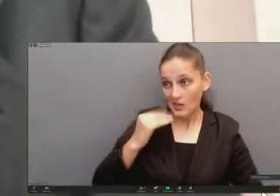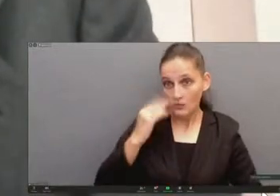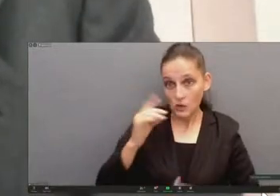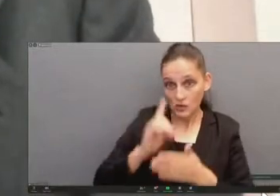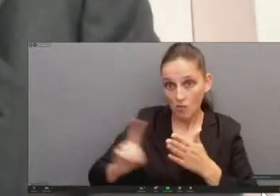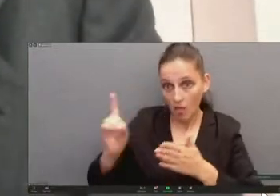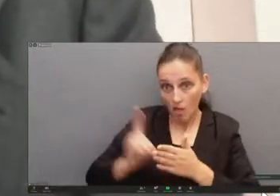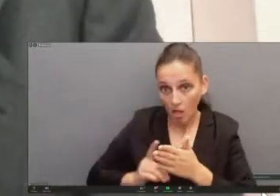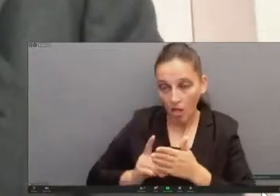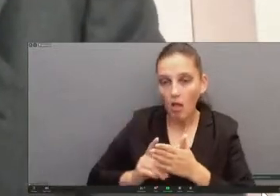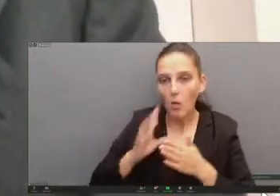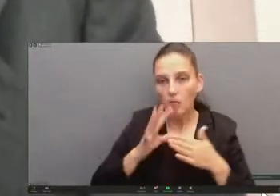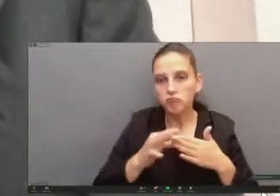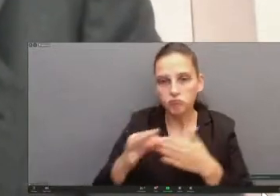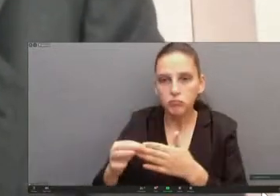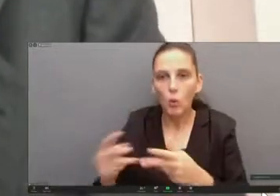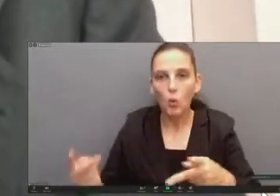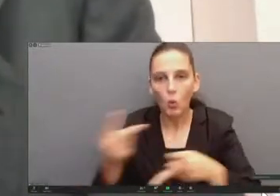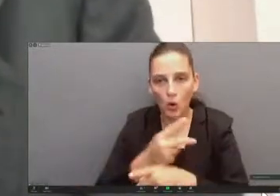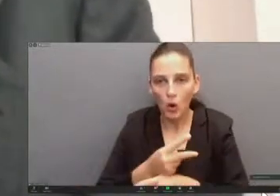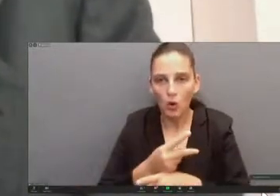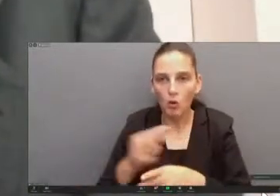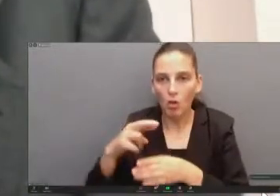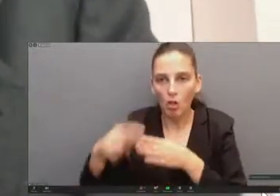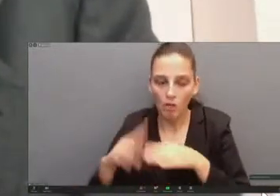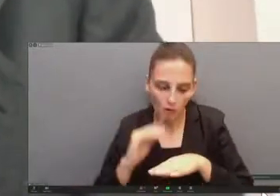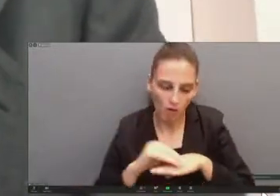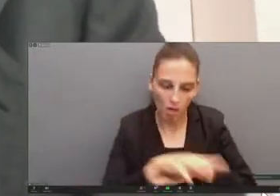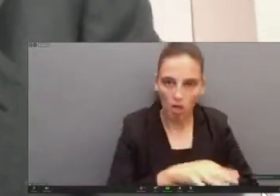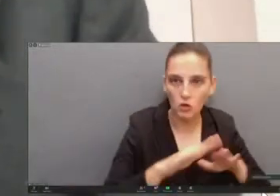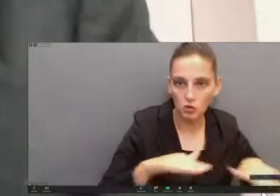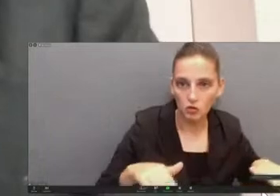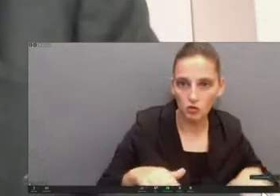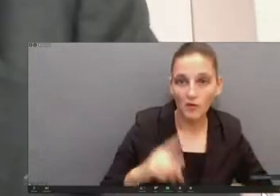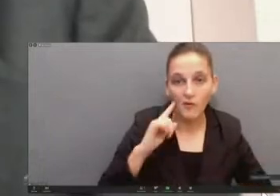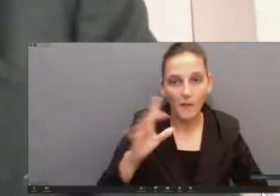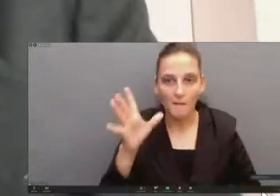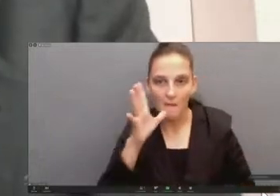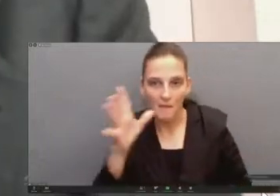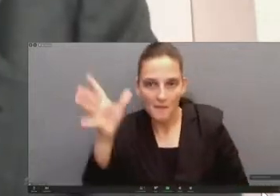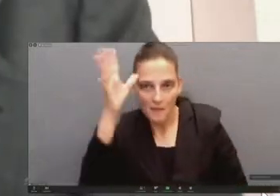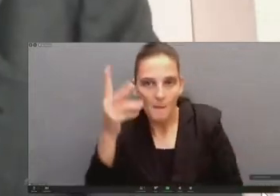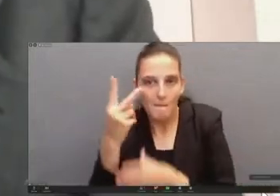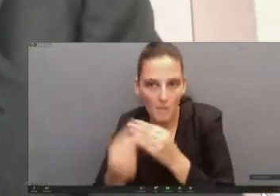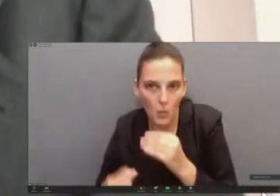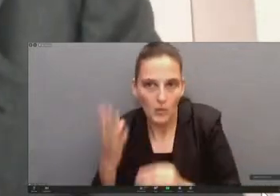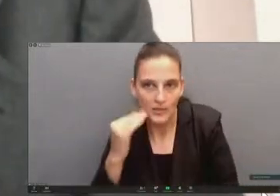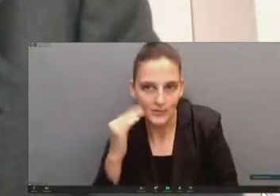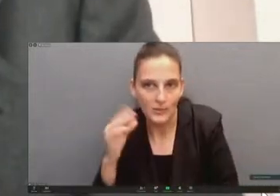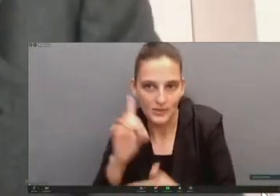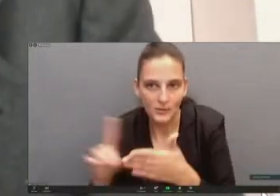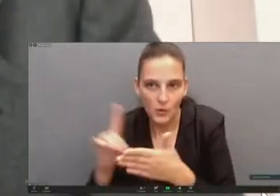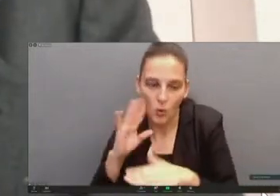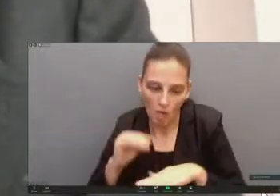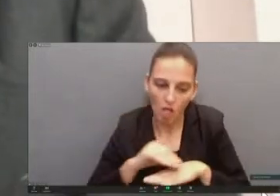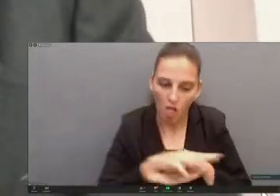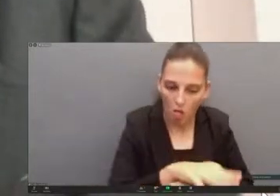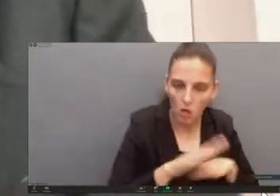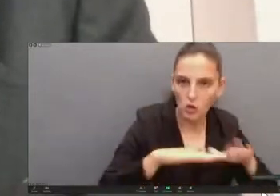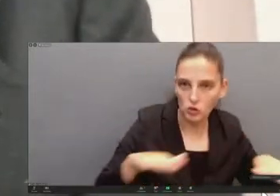to worse outcomes in their children. Both paternal and maternal experiences of discrimination. So